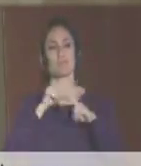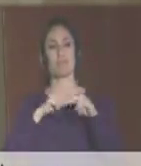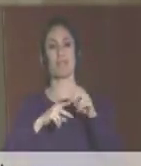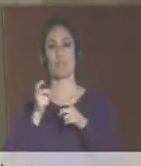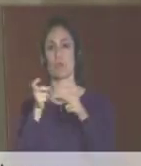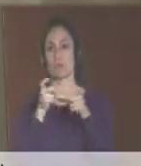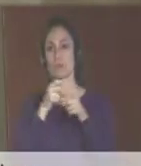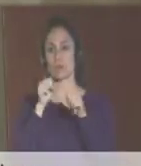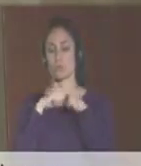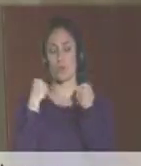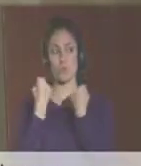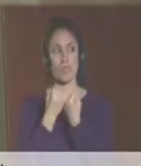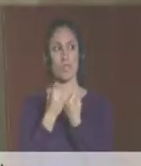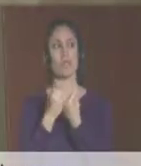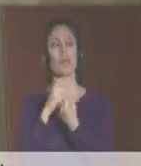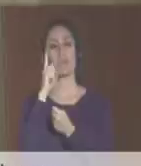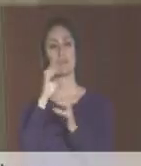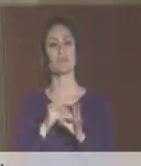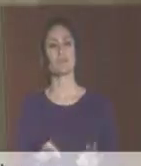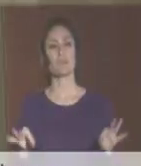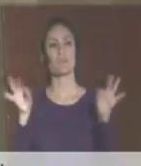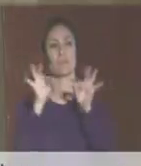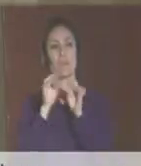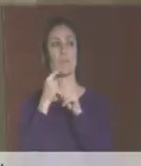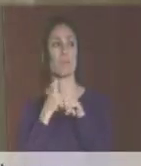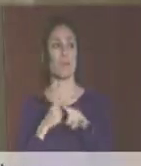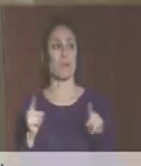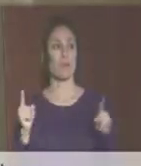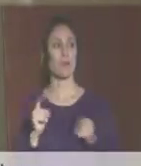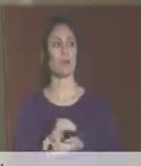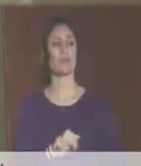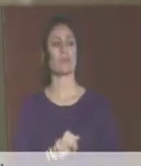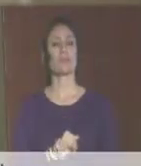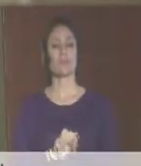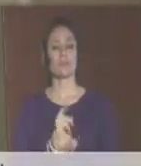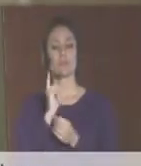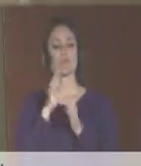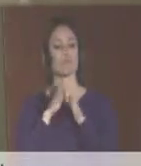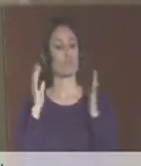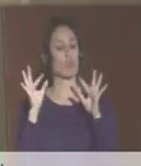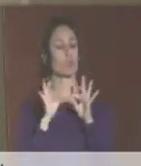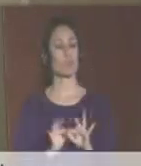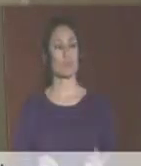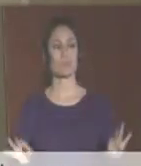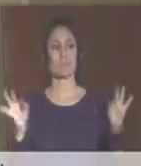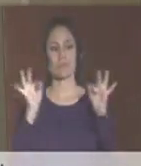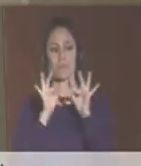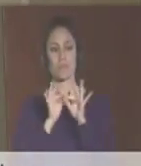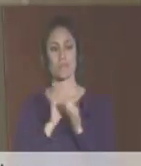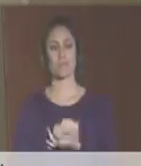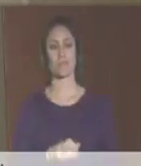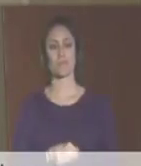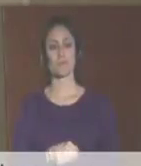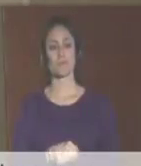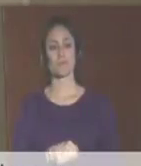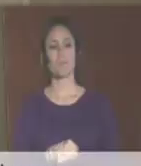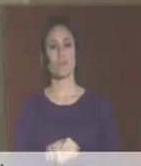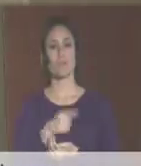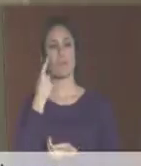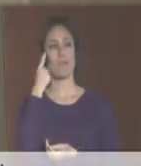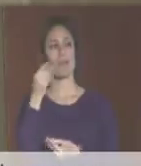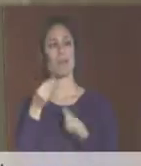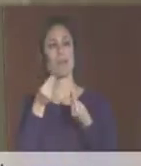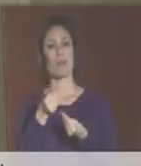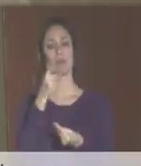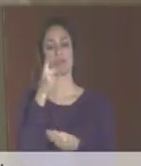social controls is very important. Control of public funds is very important as well, but it's also very important when we require